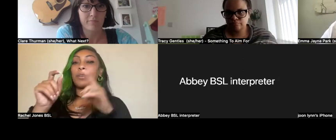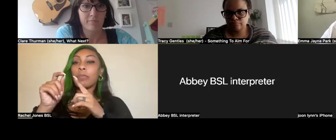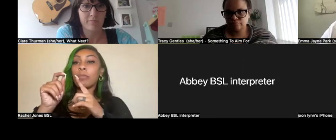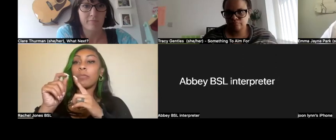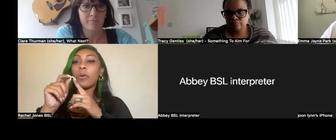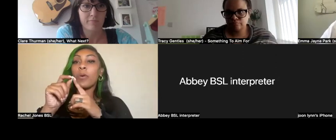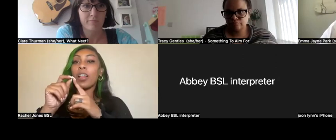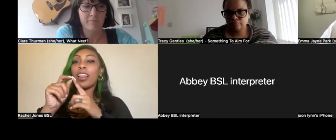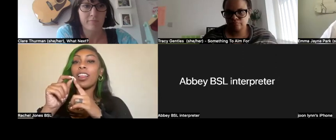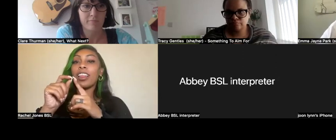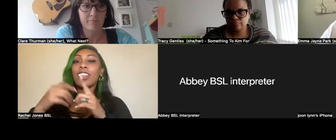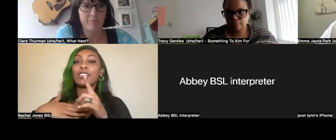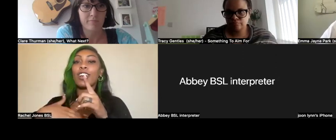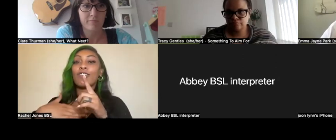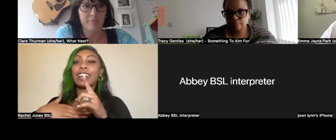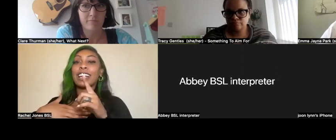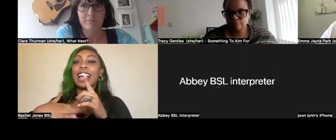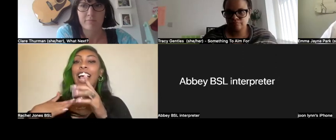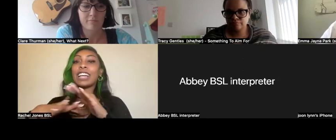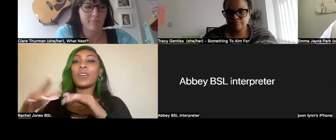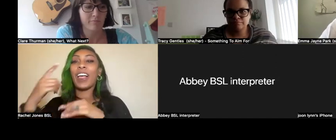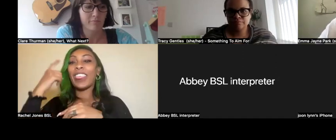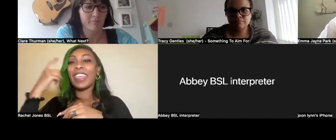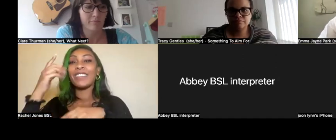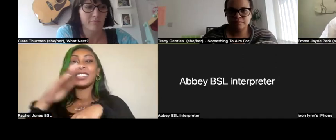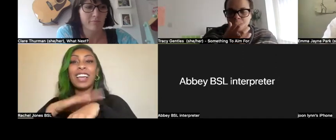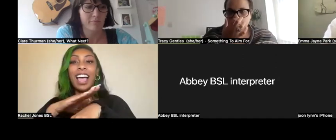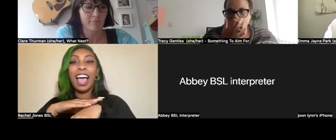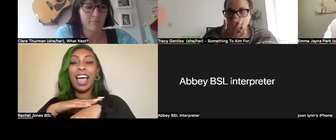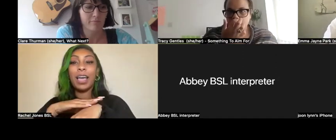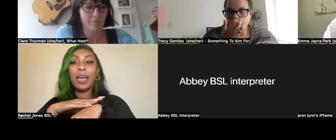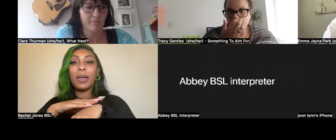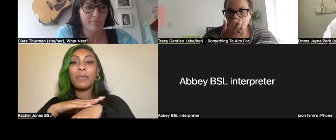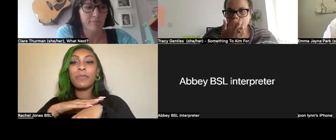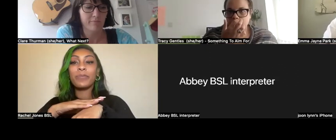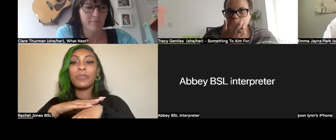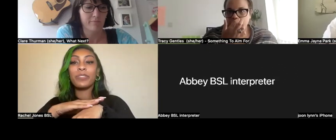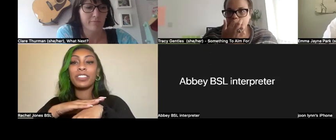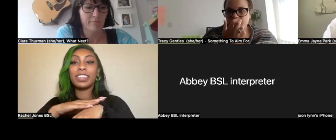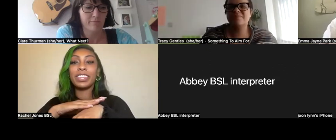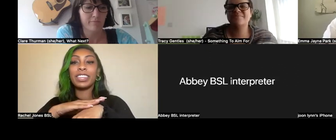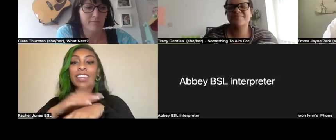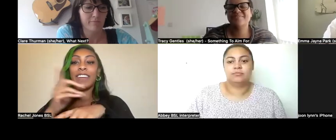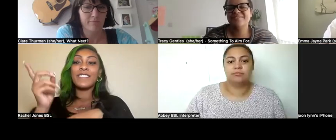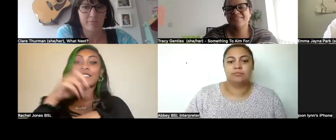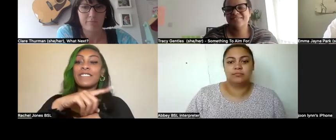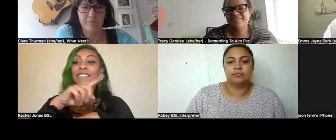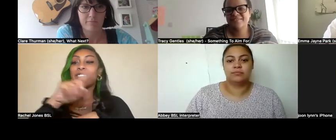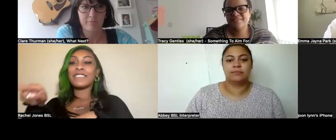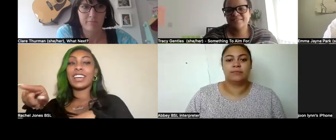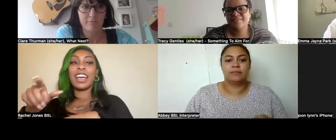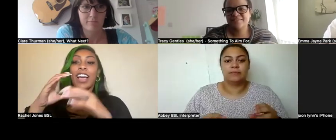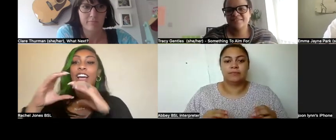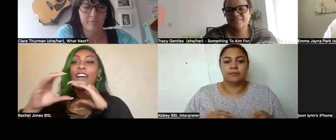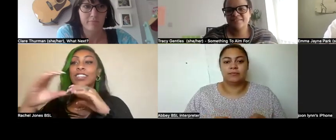Paul, I'm sorry. I don't think we have time, to be honest, for a forward and back conversation, because we're coming up